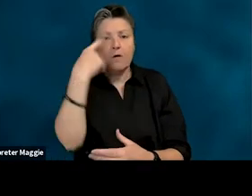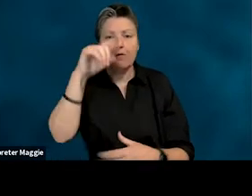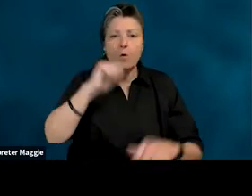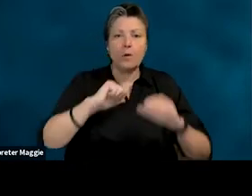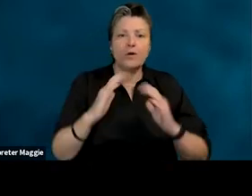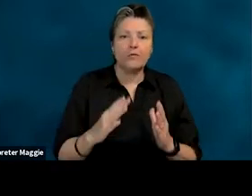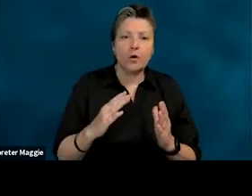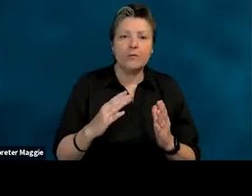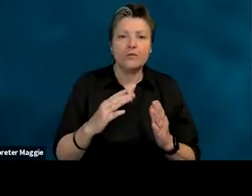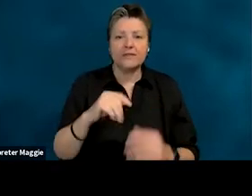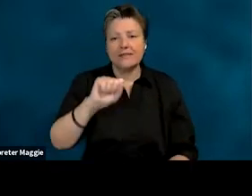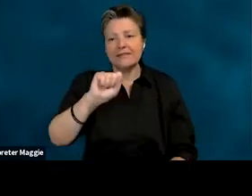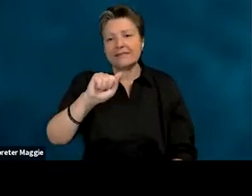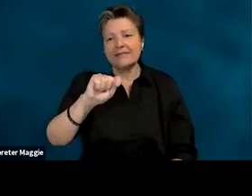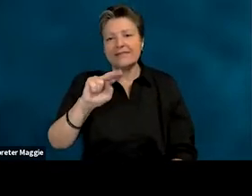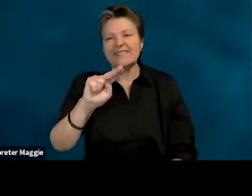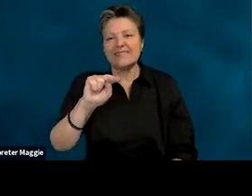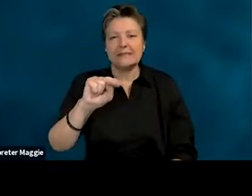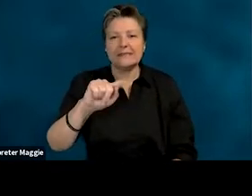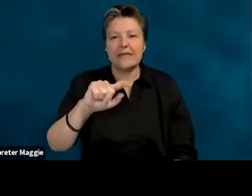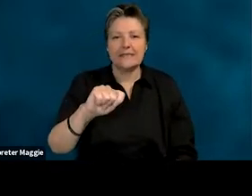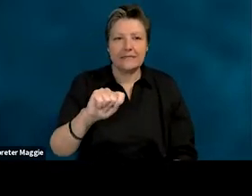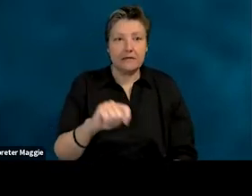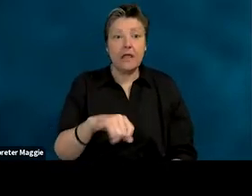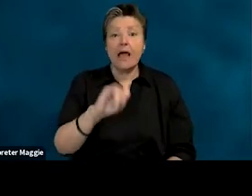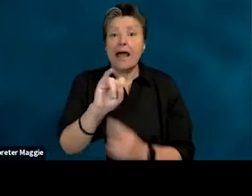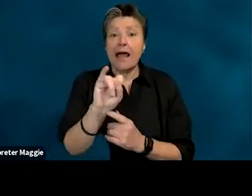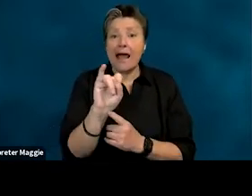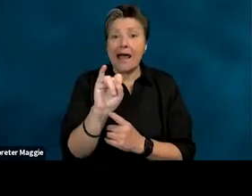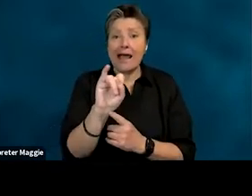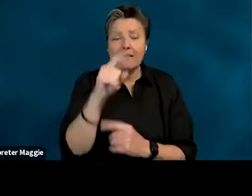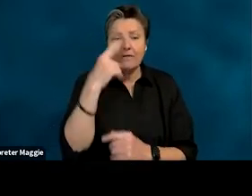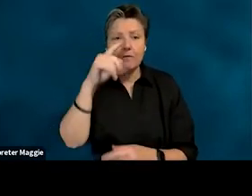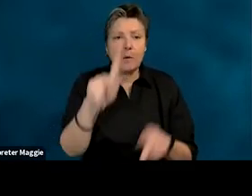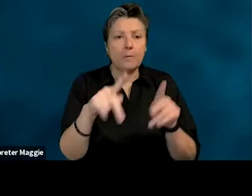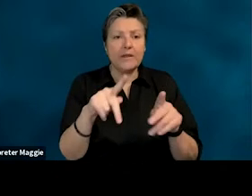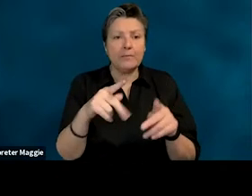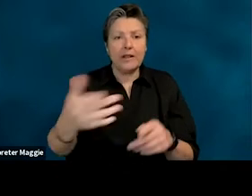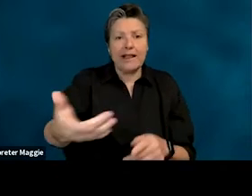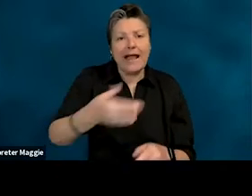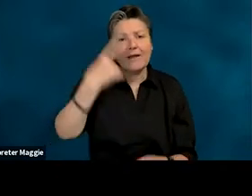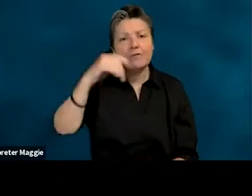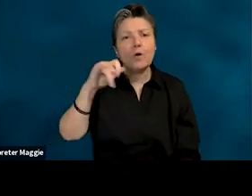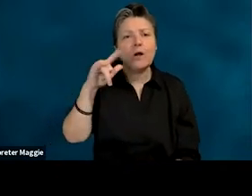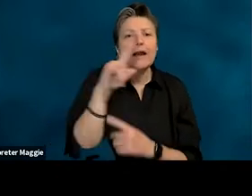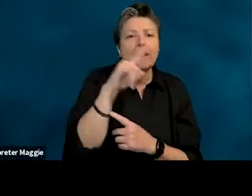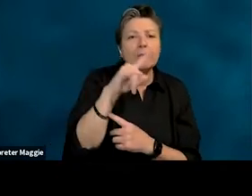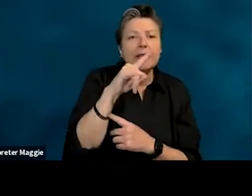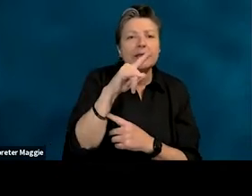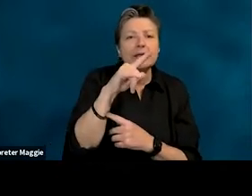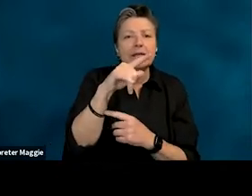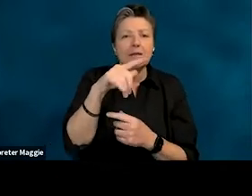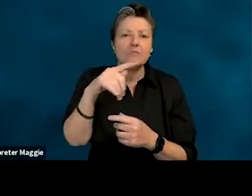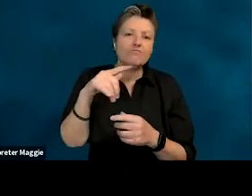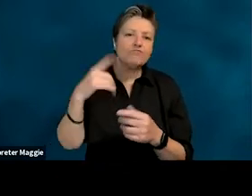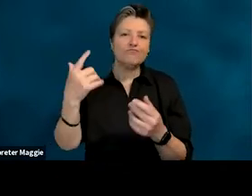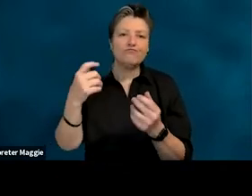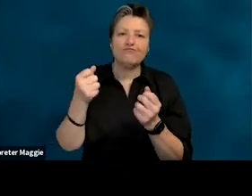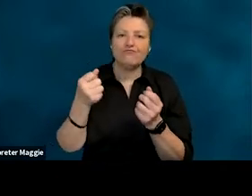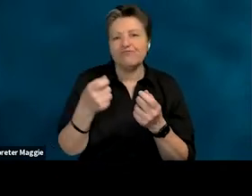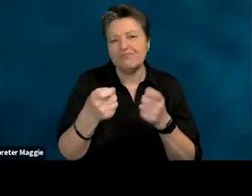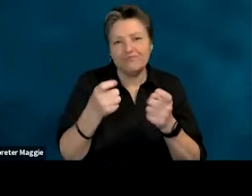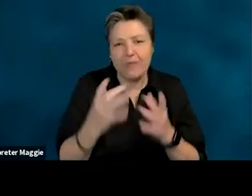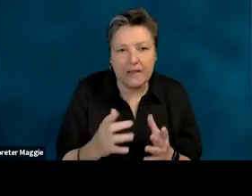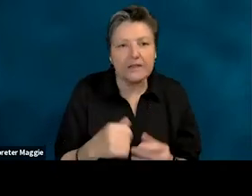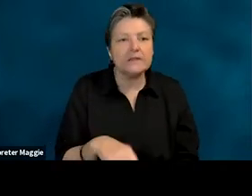as stunt performers. Schedule I is for individuals hired as airplane and helicopter pilots. And Schedule K, which has a part one,